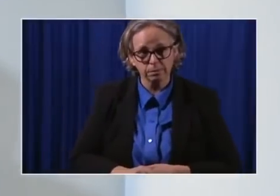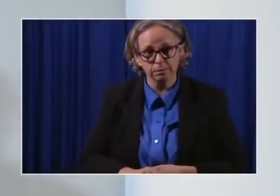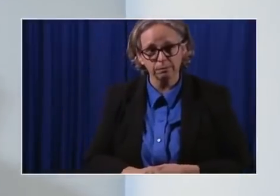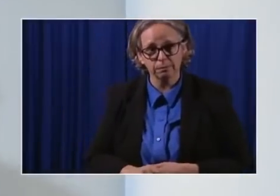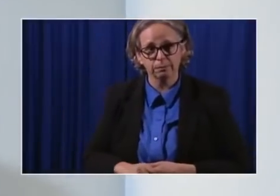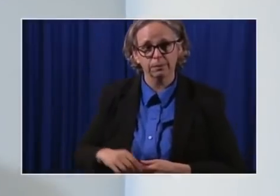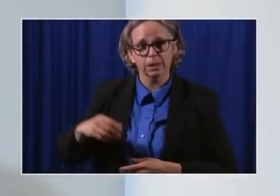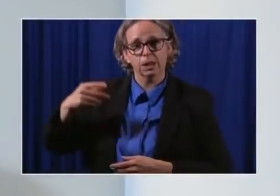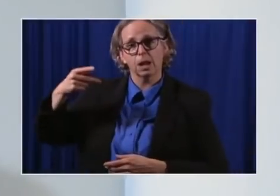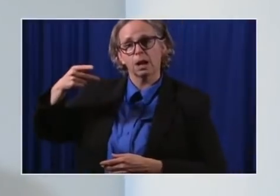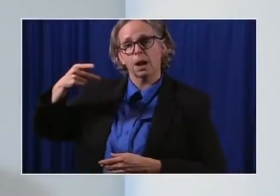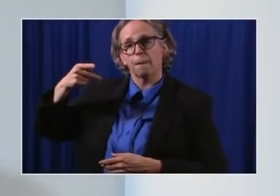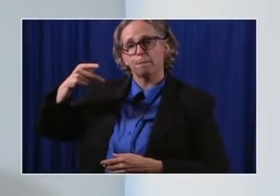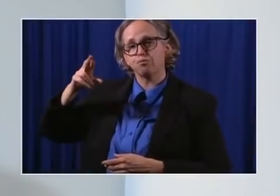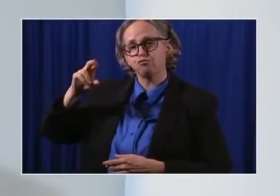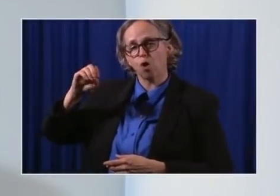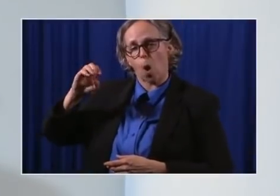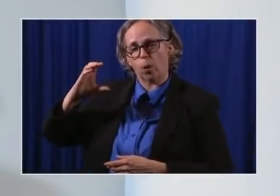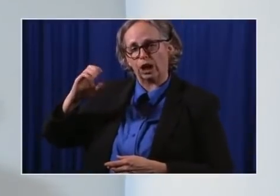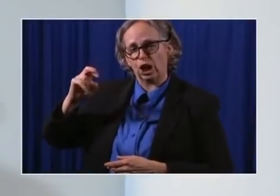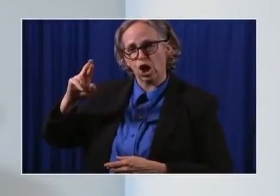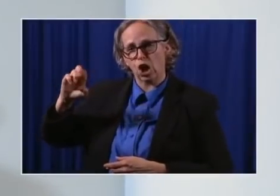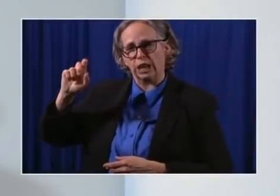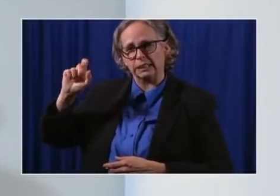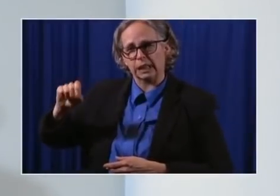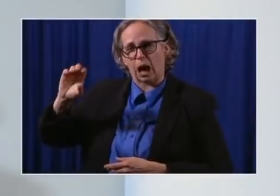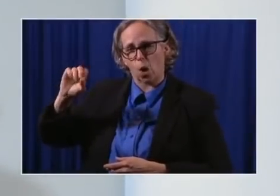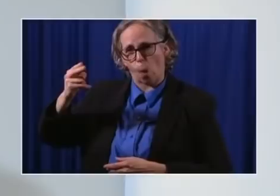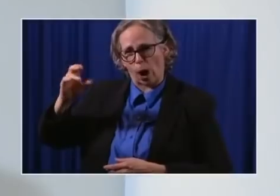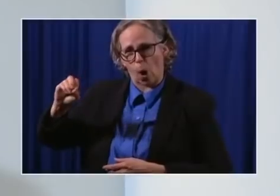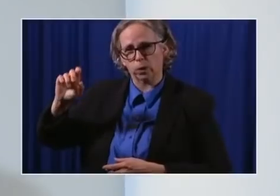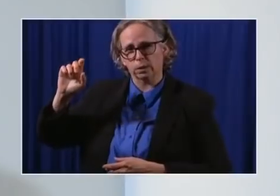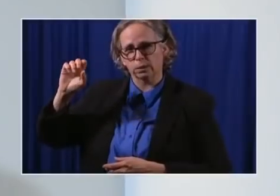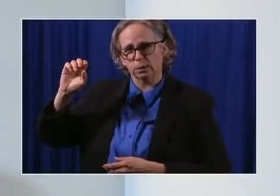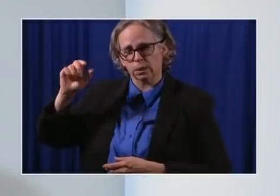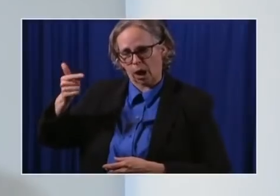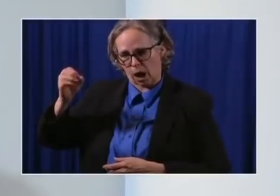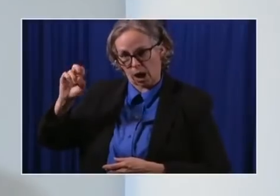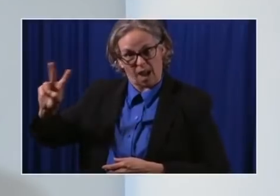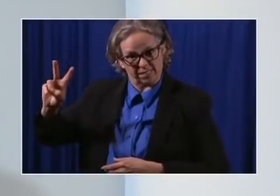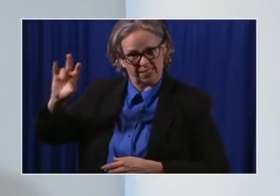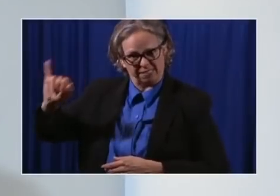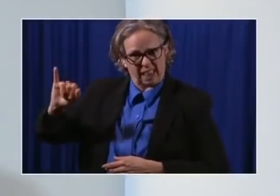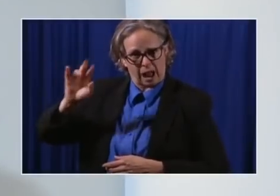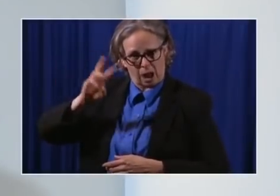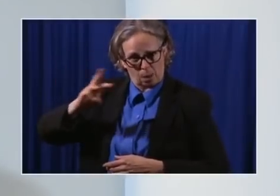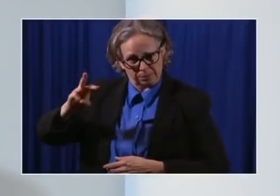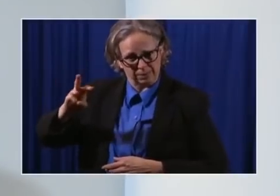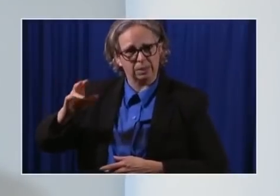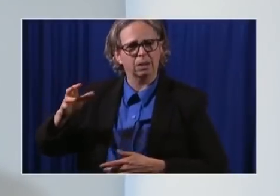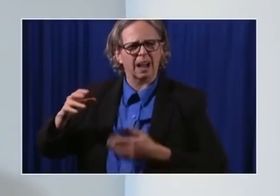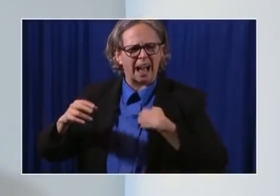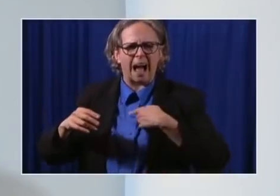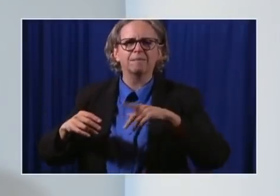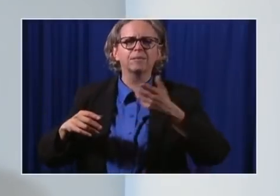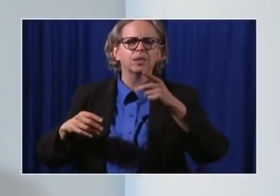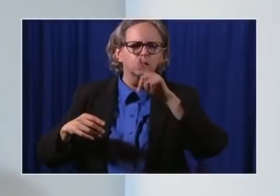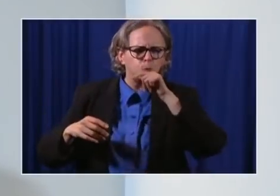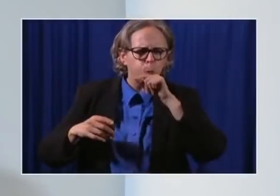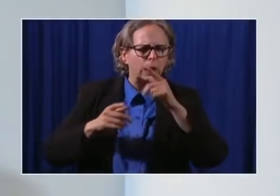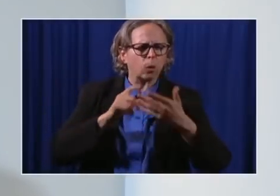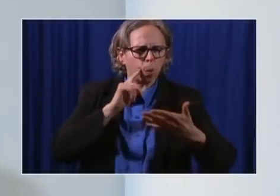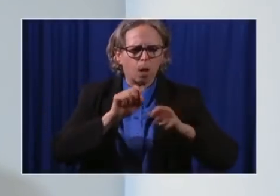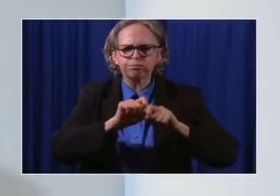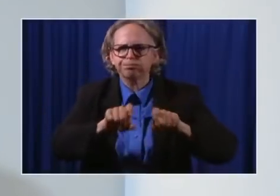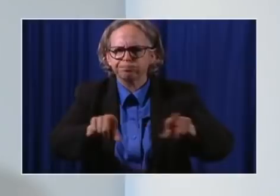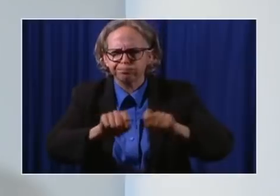procure.ohio.gov. I know that on our Twitter feed and the governor's Twitter feed and social media, we will be posting that as well. But the bottom line is